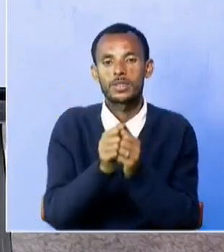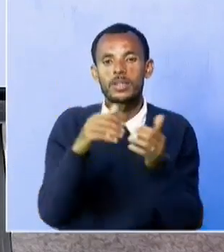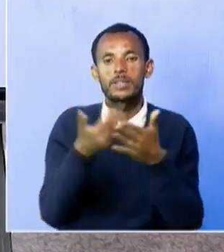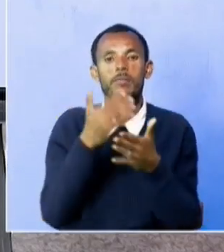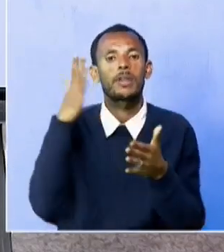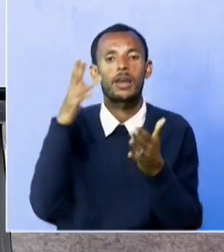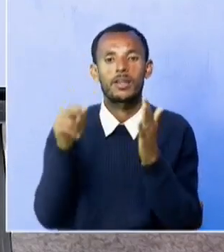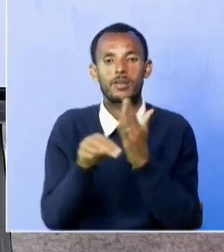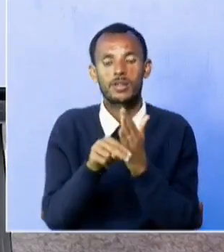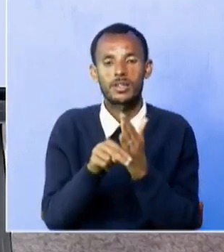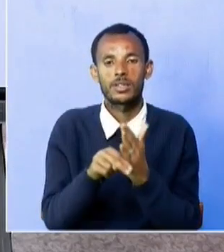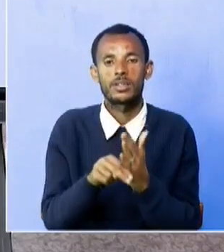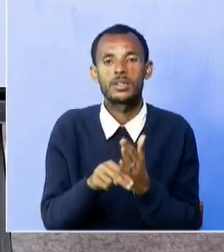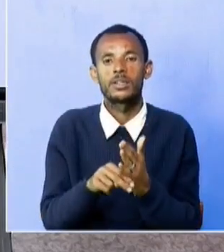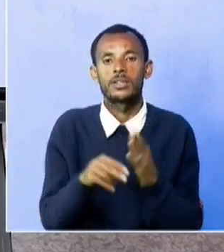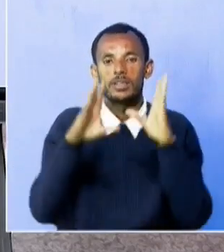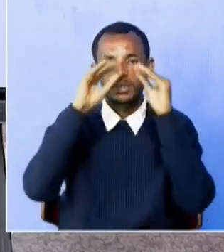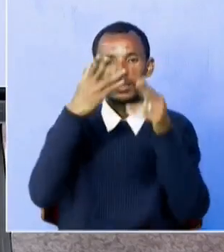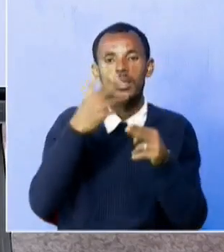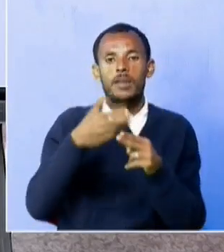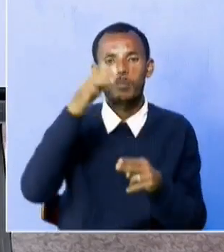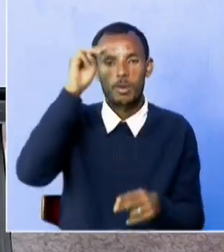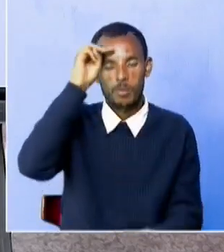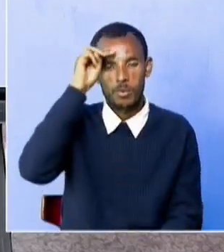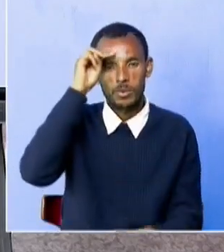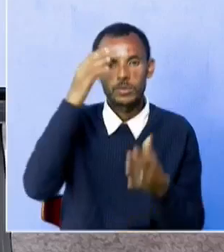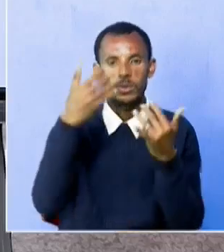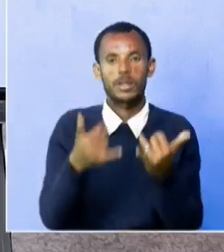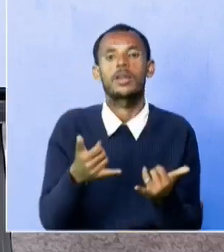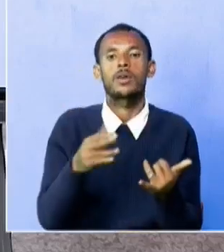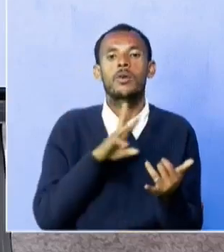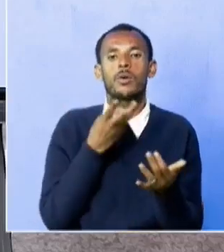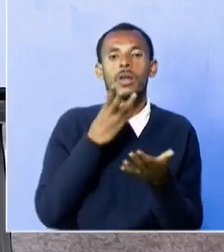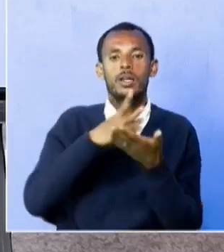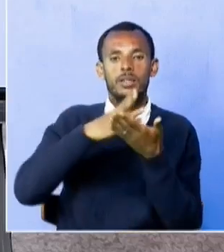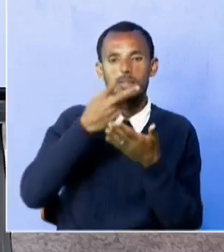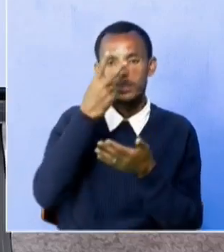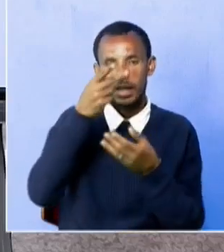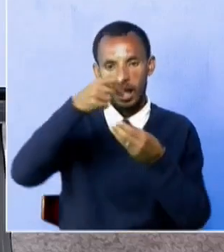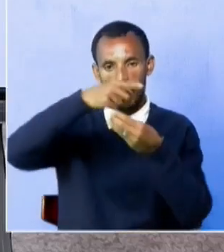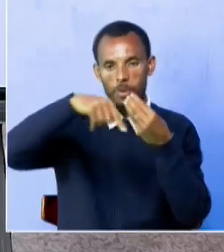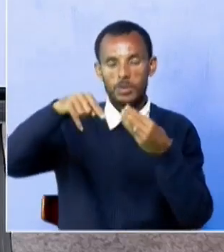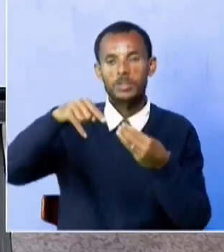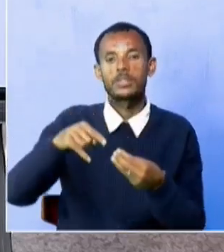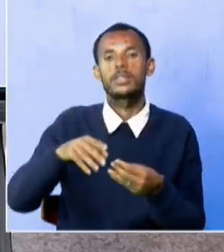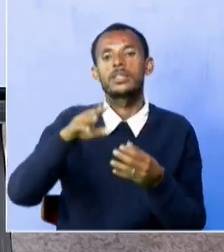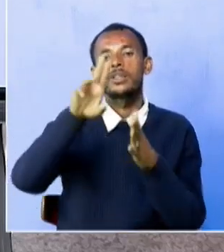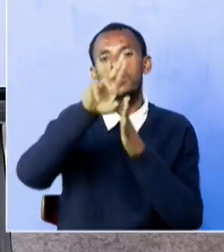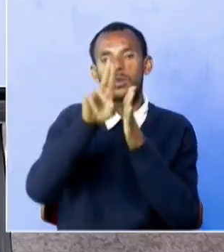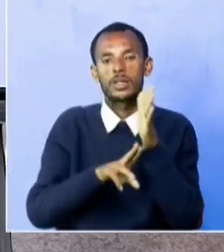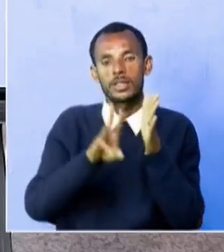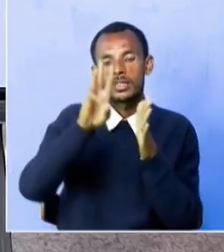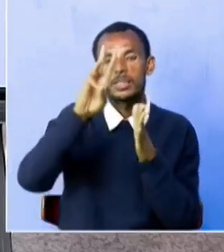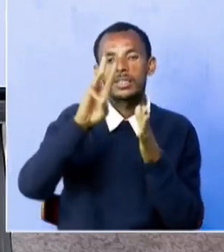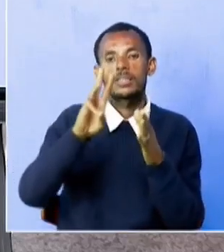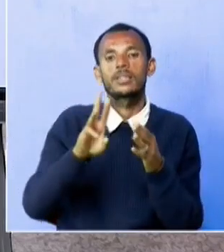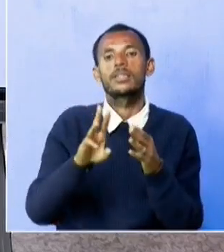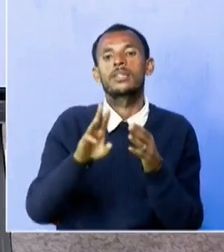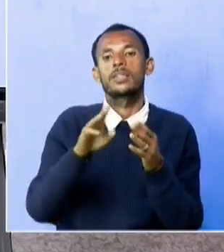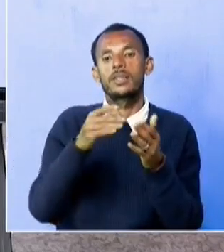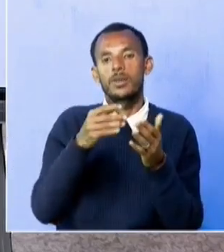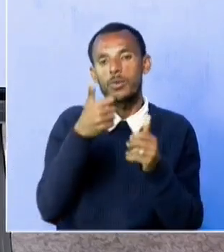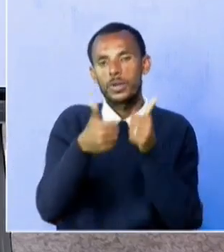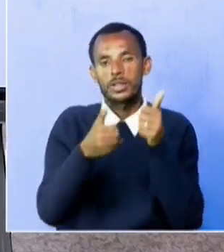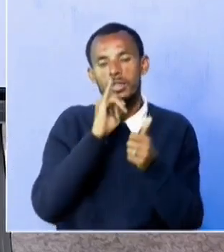with Addis Media Network. I'm teacher Mamu. Today we will see about the 6th unit, which is a